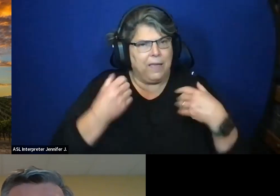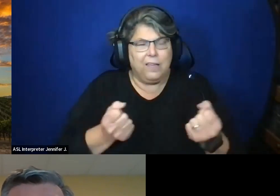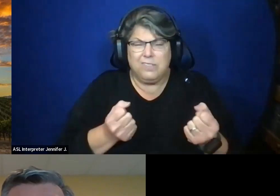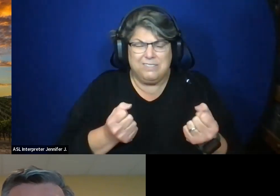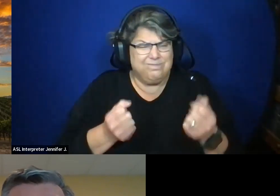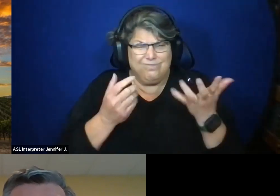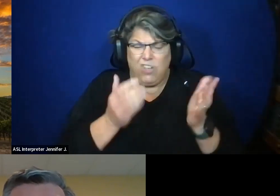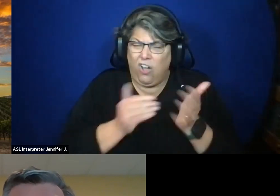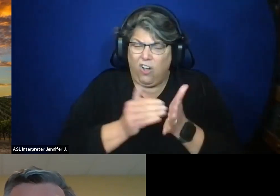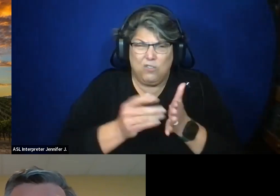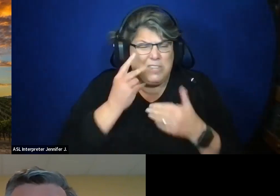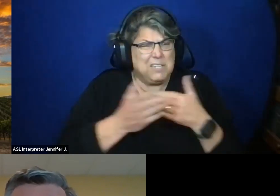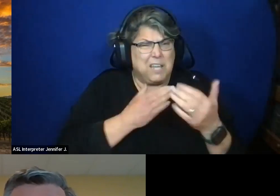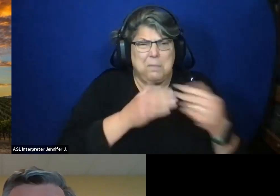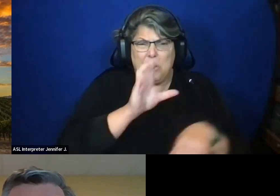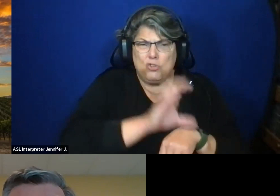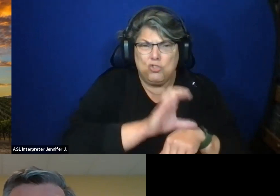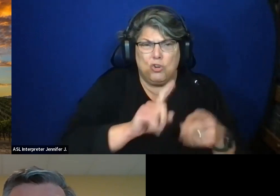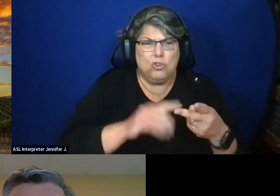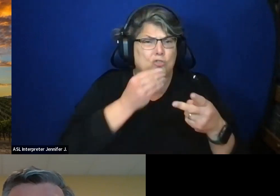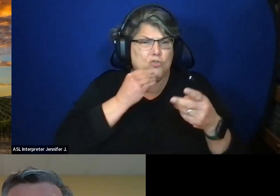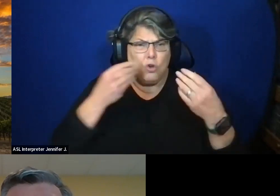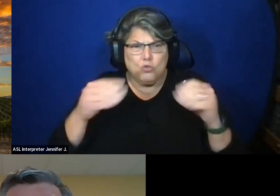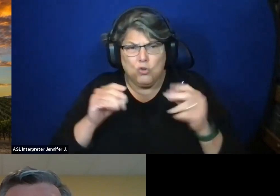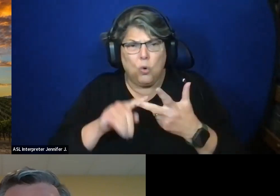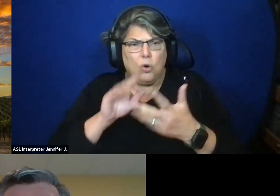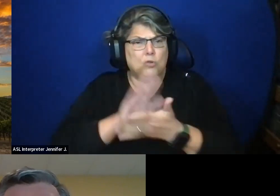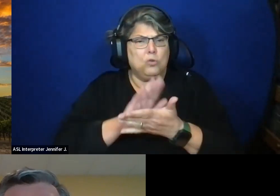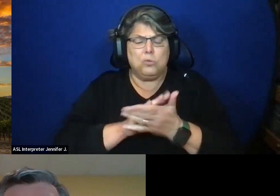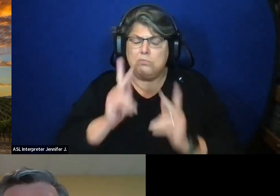whether it's in the grocery store, or whether it's in schools, people don't want to